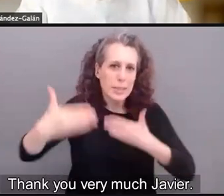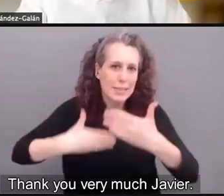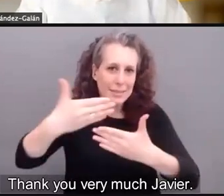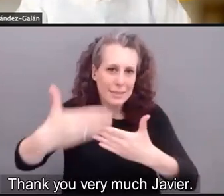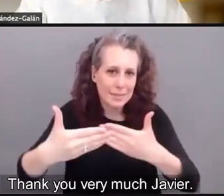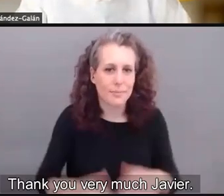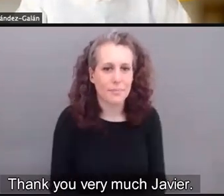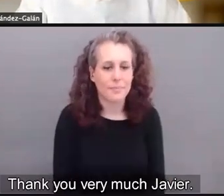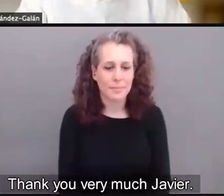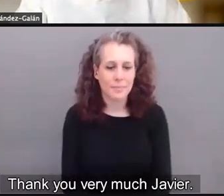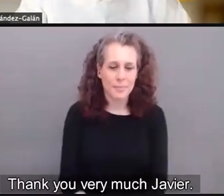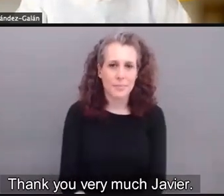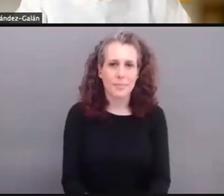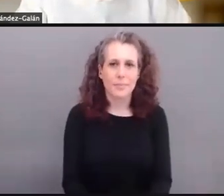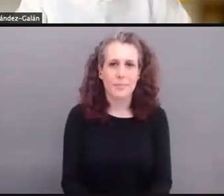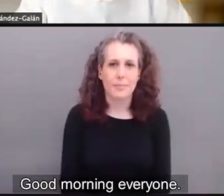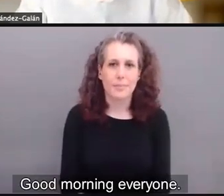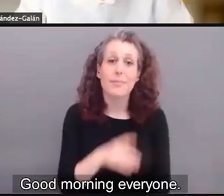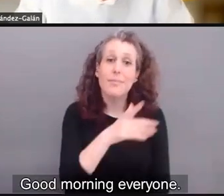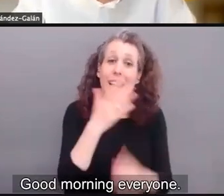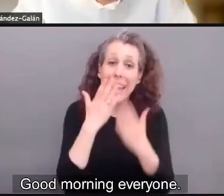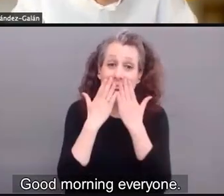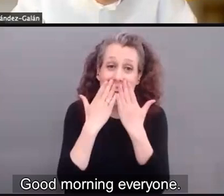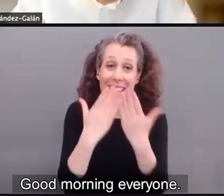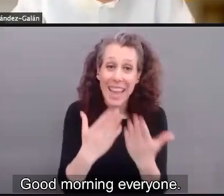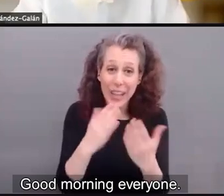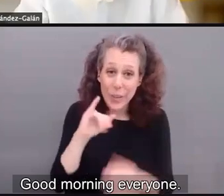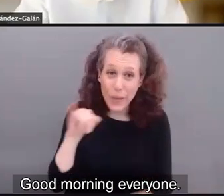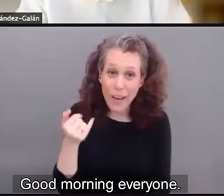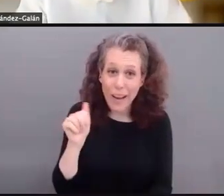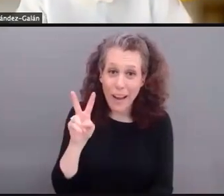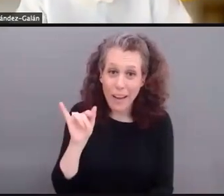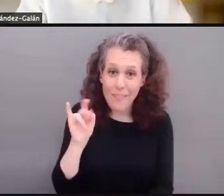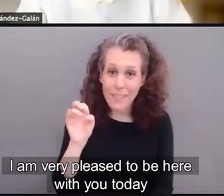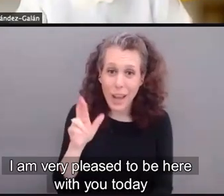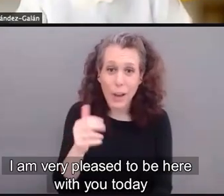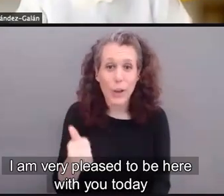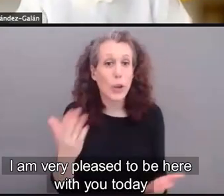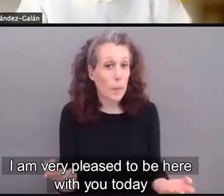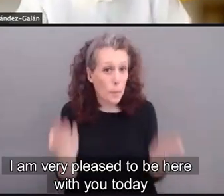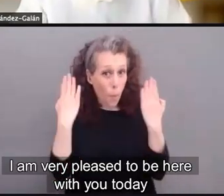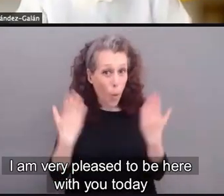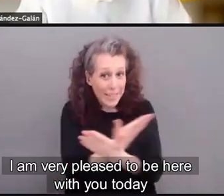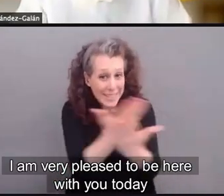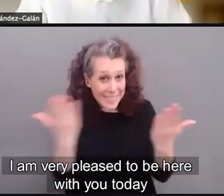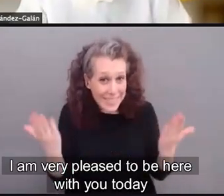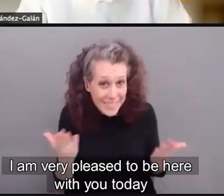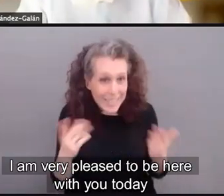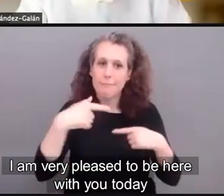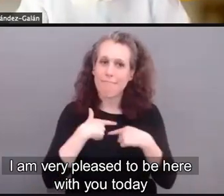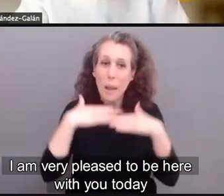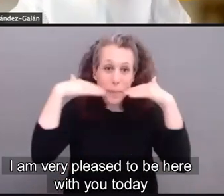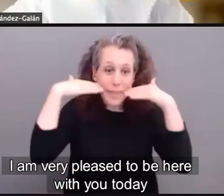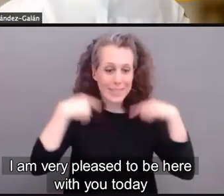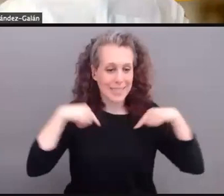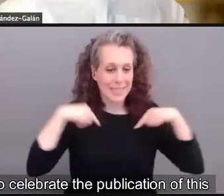Thank you very much, Javier, and good morning, everyone. I'm very pleased to be here